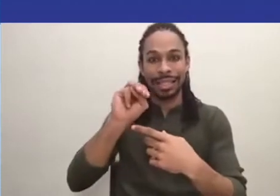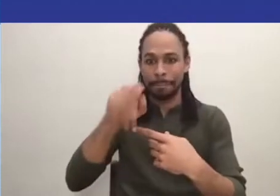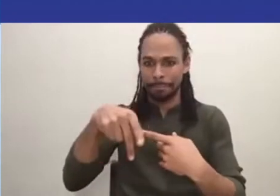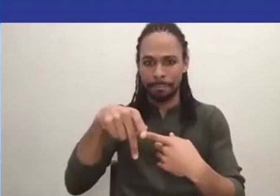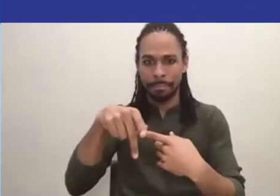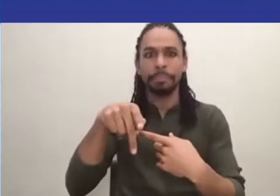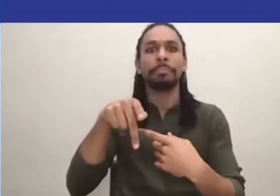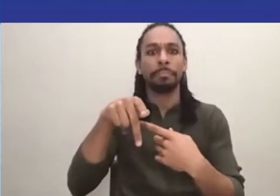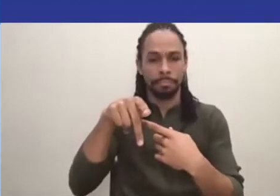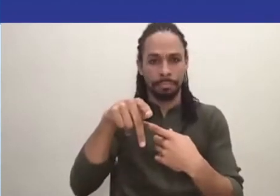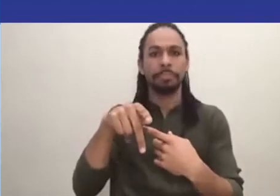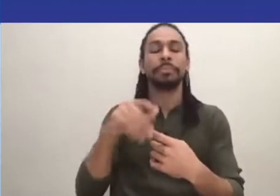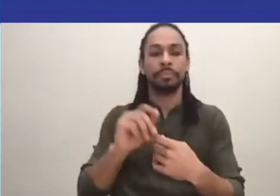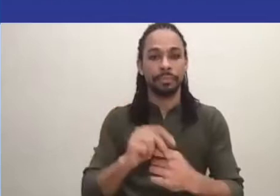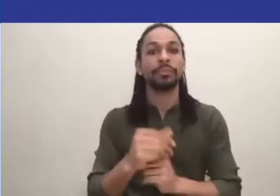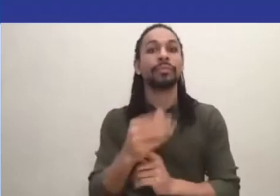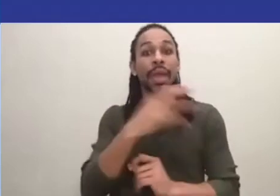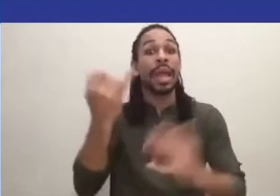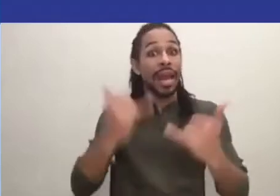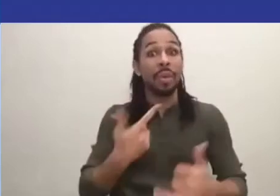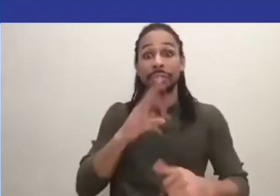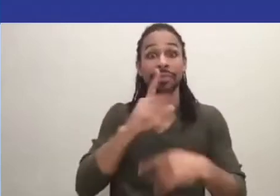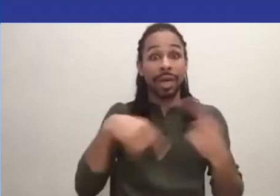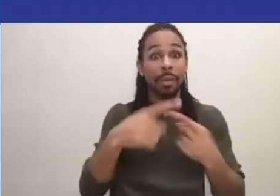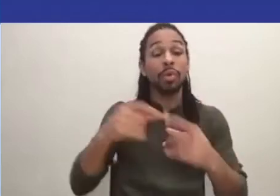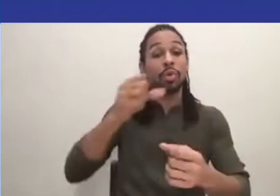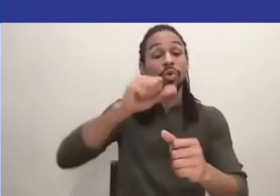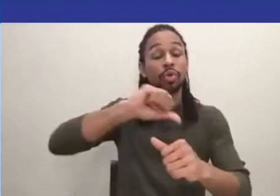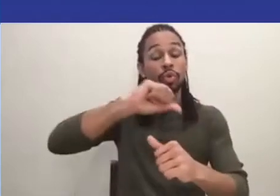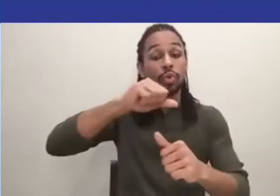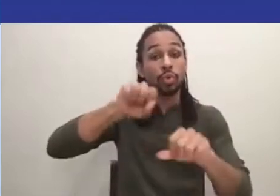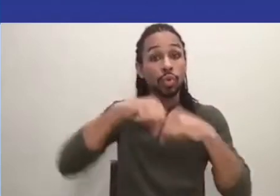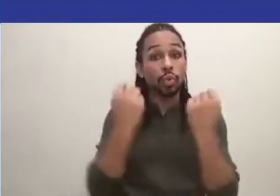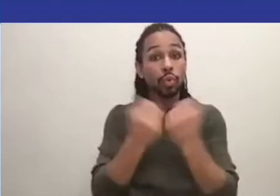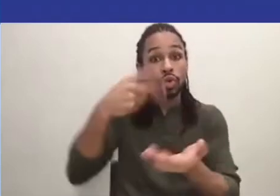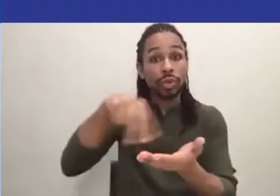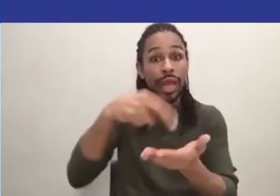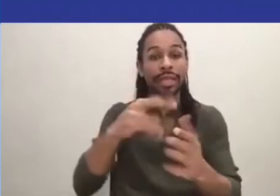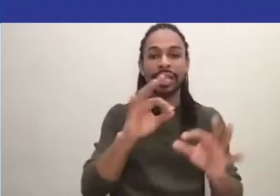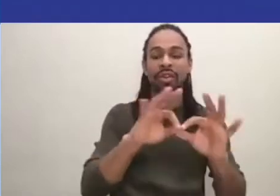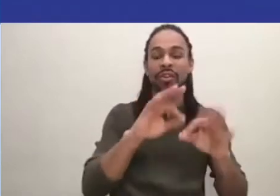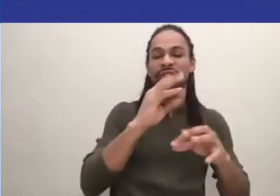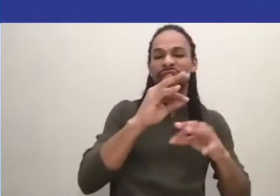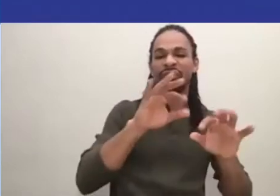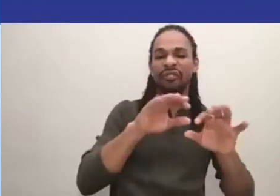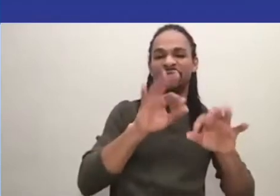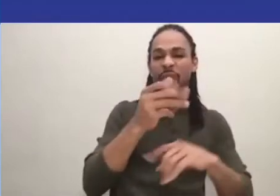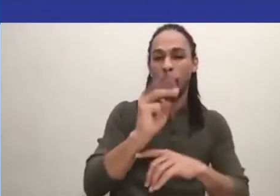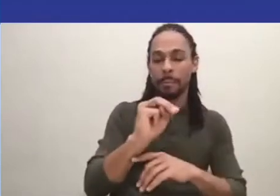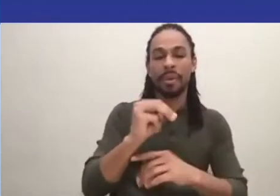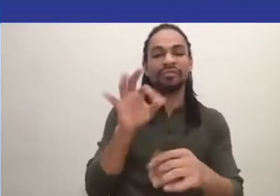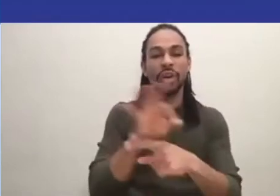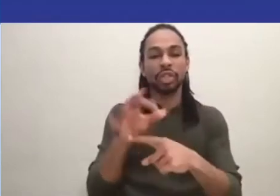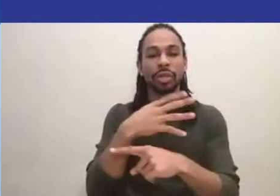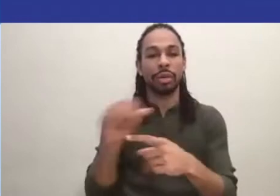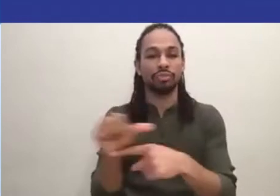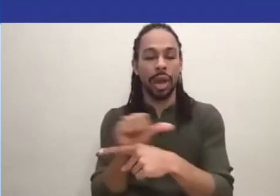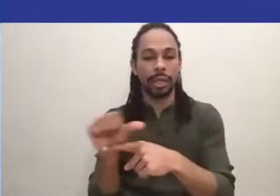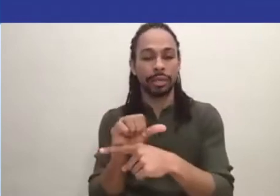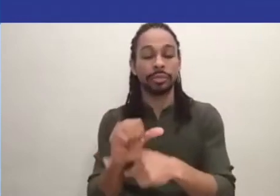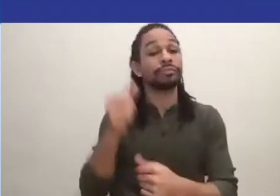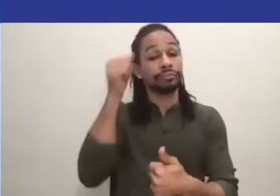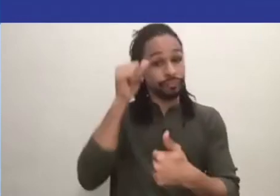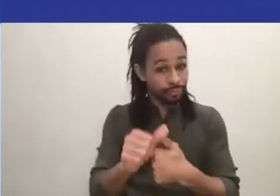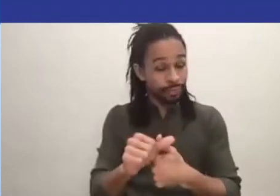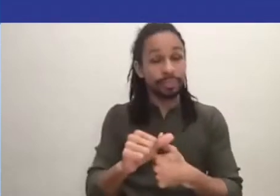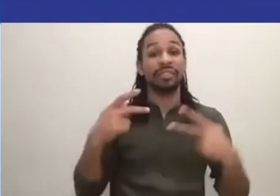dance halls, and living rooms, social dance in form, function, and practice. As physical distancing is one of the imposing paradigms